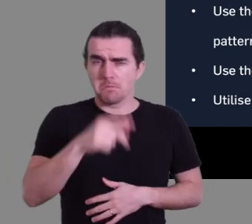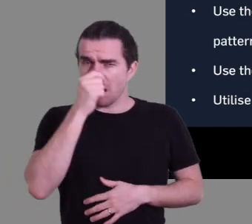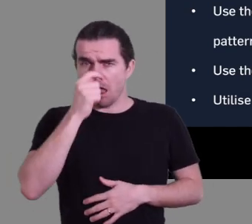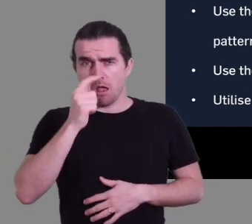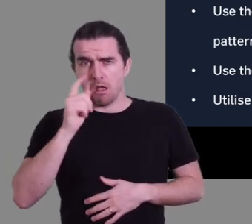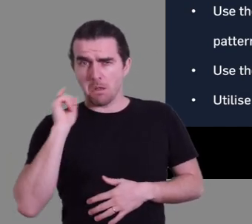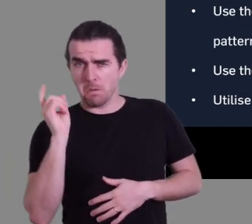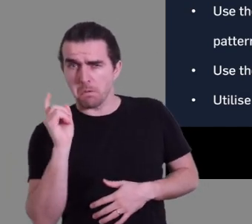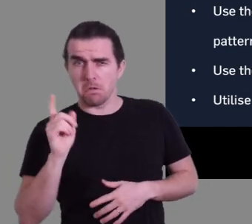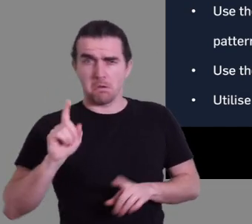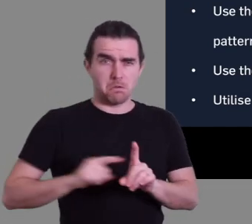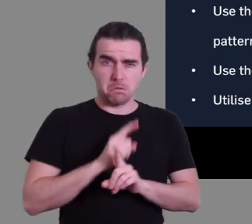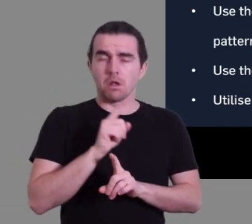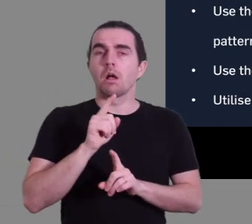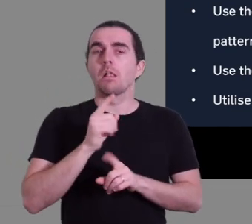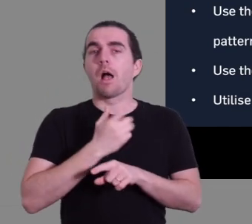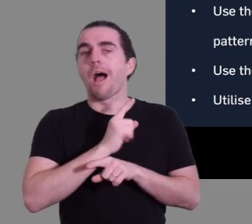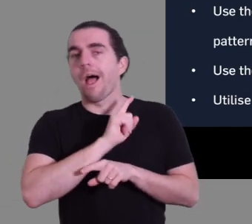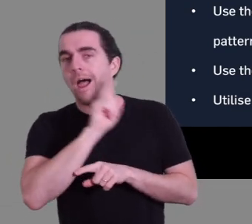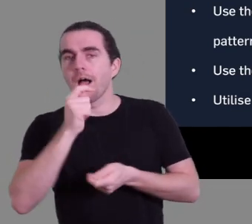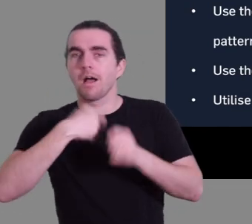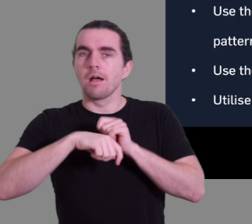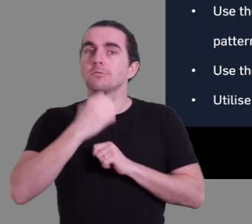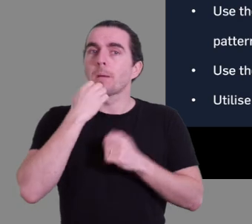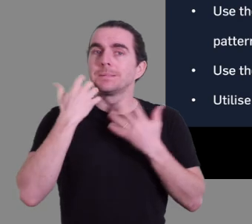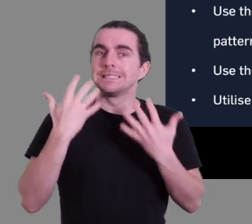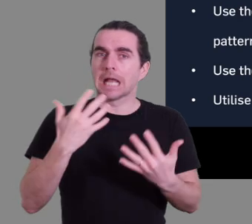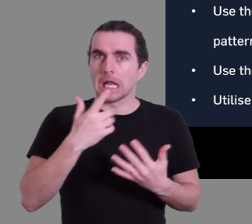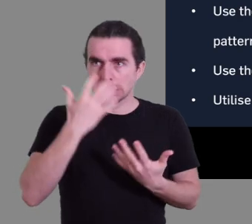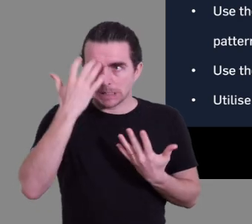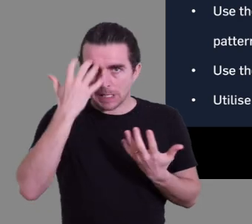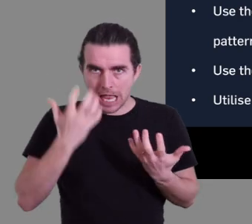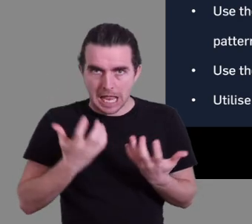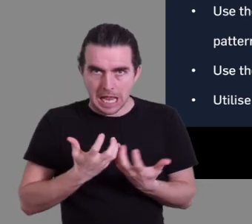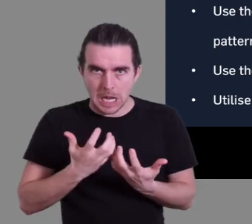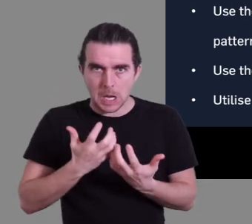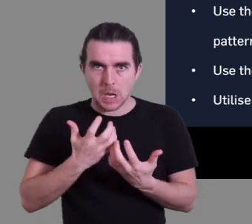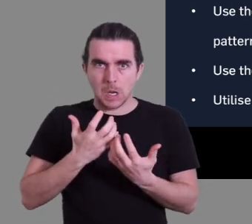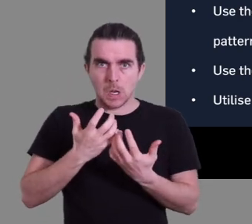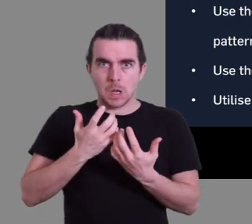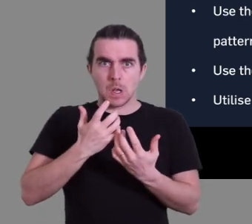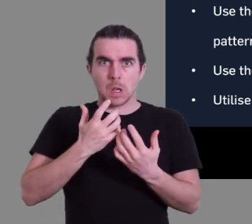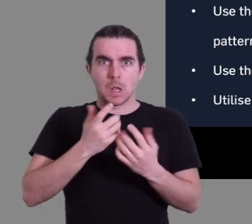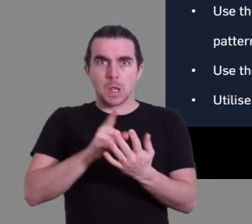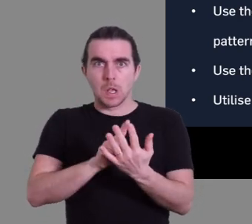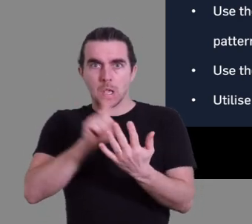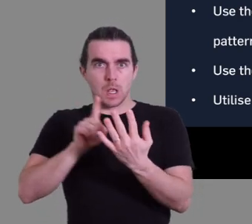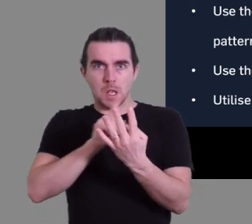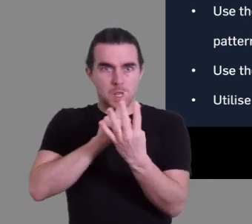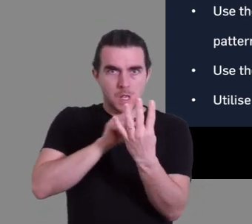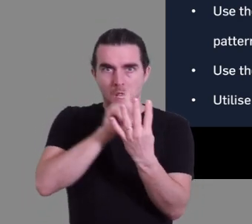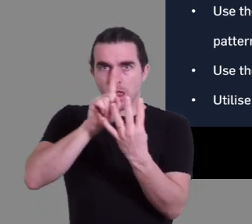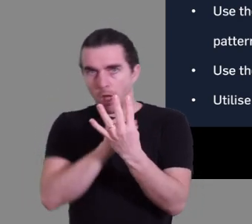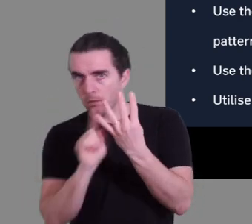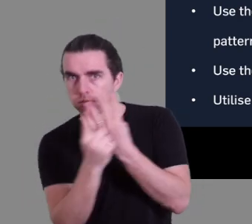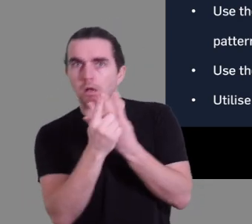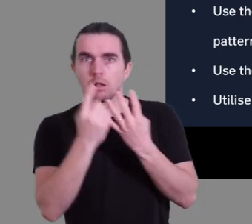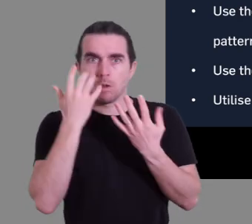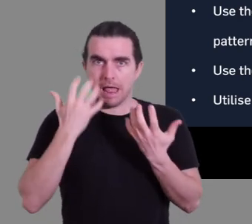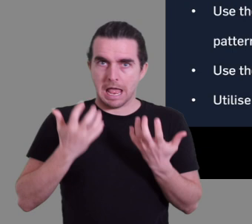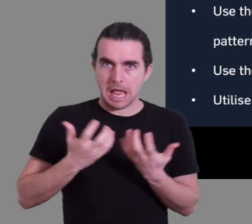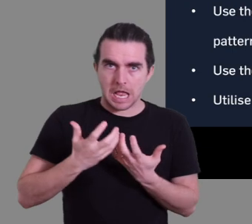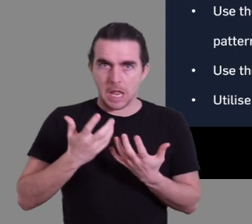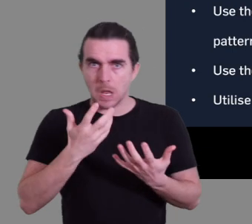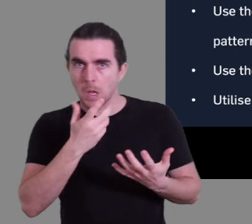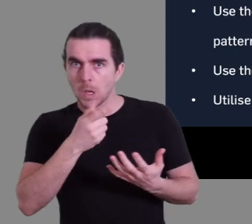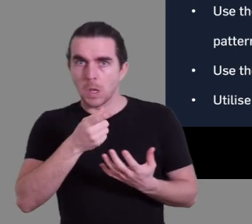as a winger, just like you see now as a number 10. But he didn't know how to run behind. He could do it,